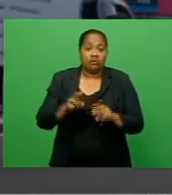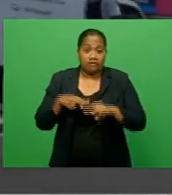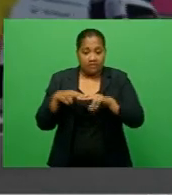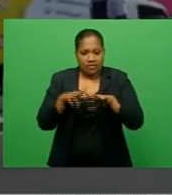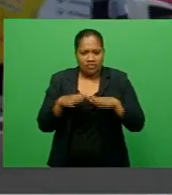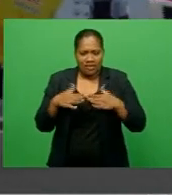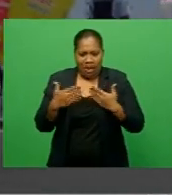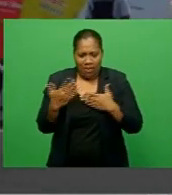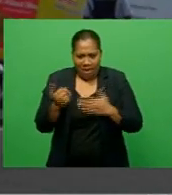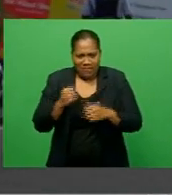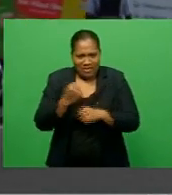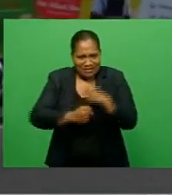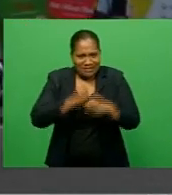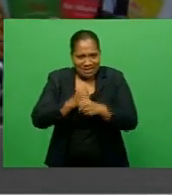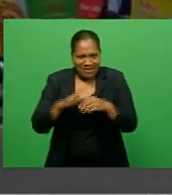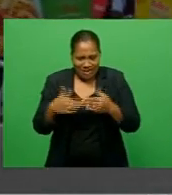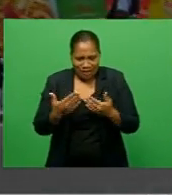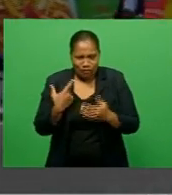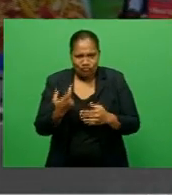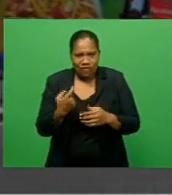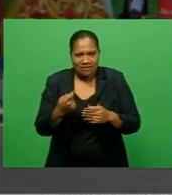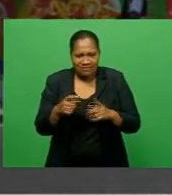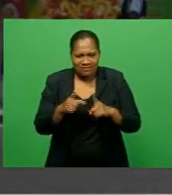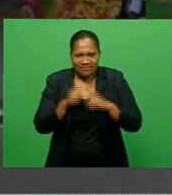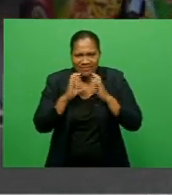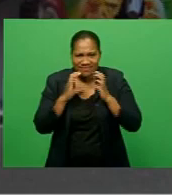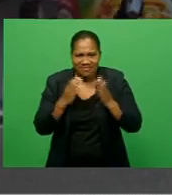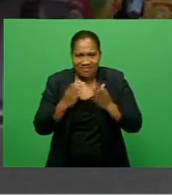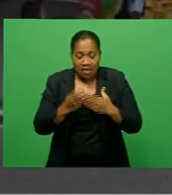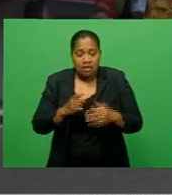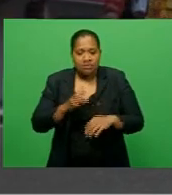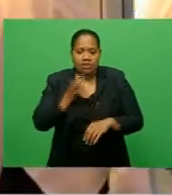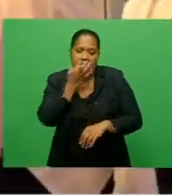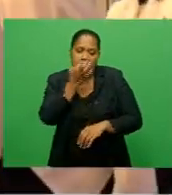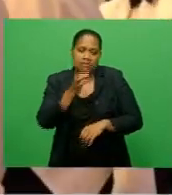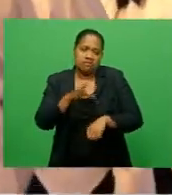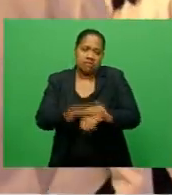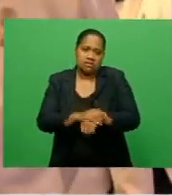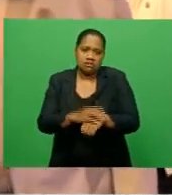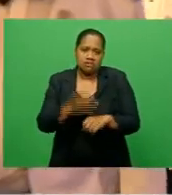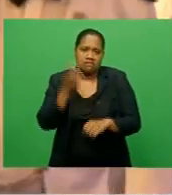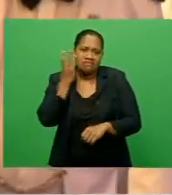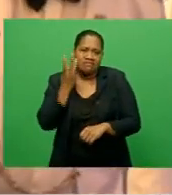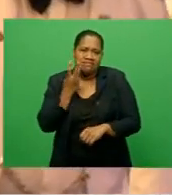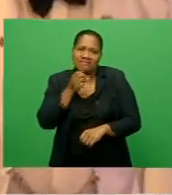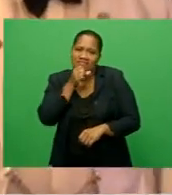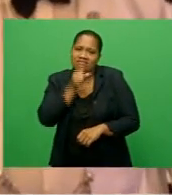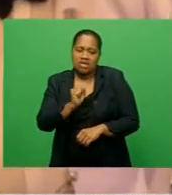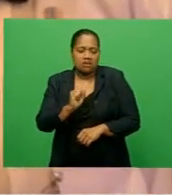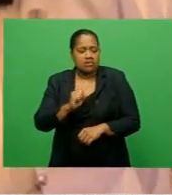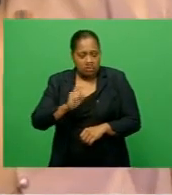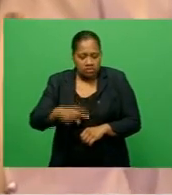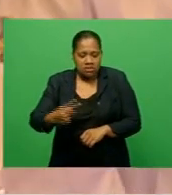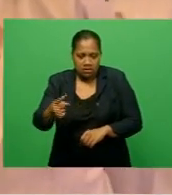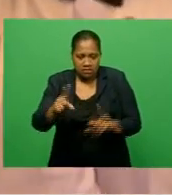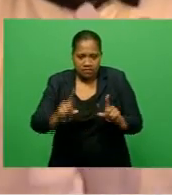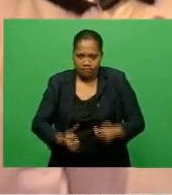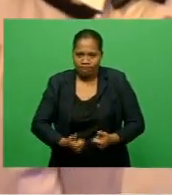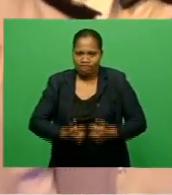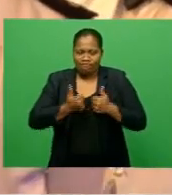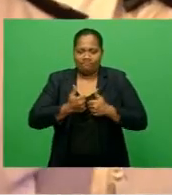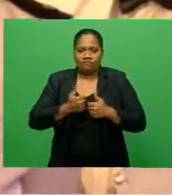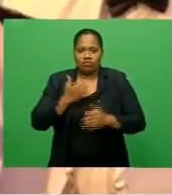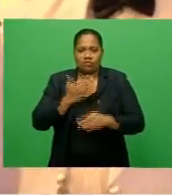President Kondrote encouraged policemen and women to remain steadfast. Despite the COVID-19